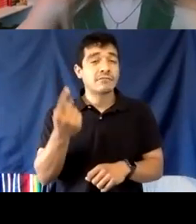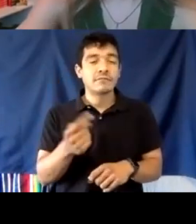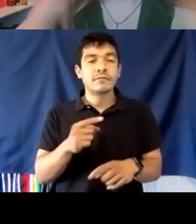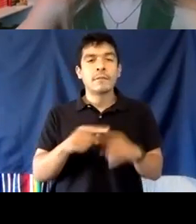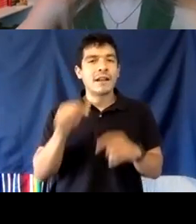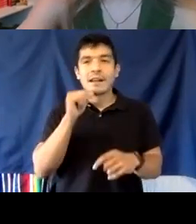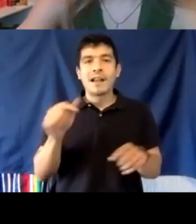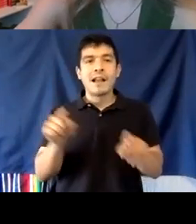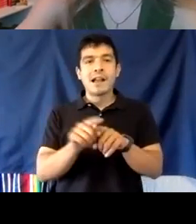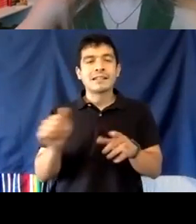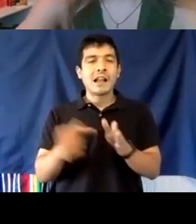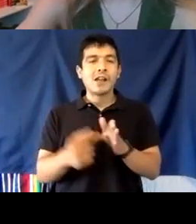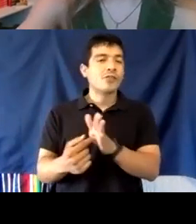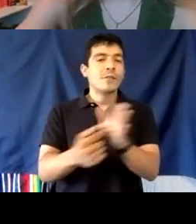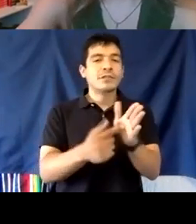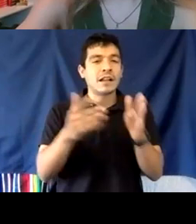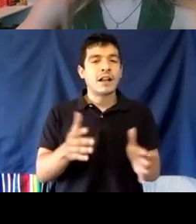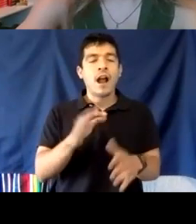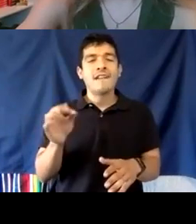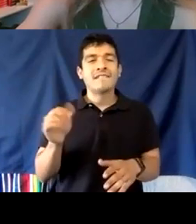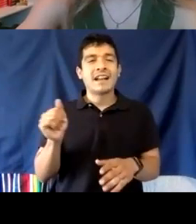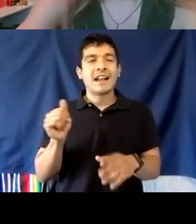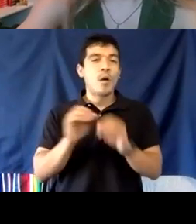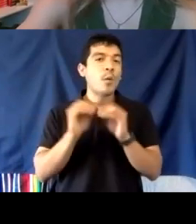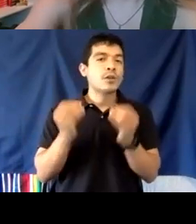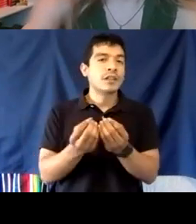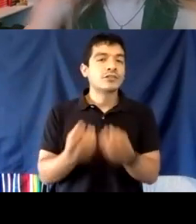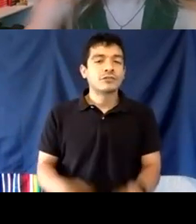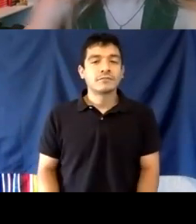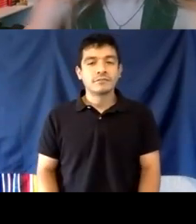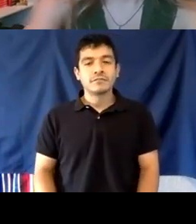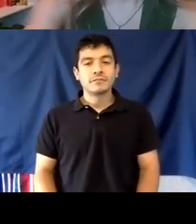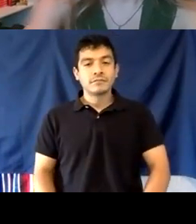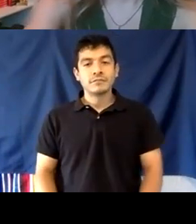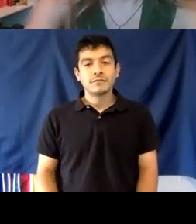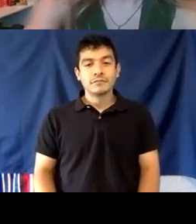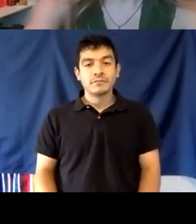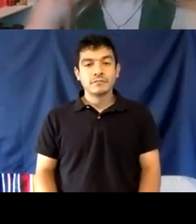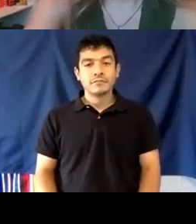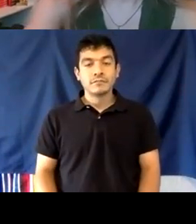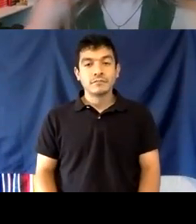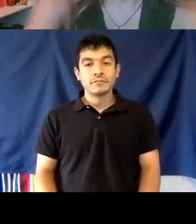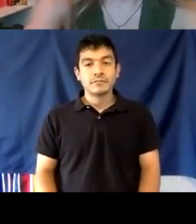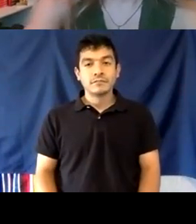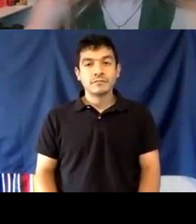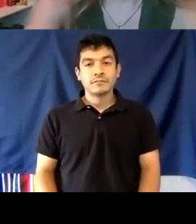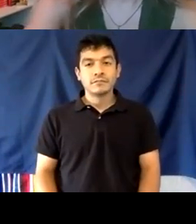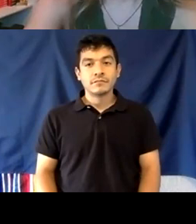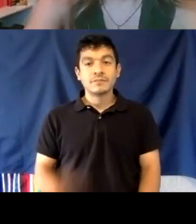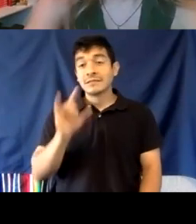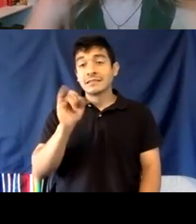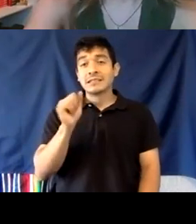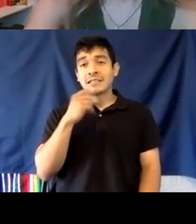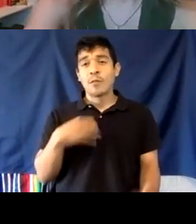as a representative of a particular organization. I just want to add one quick